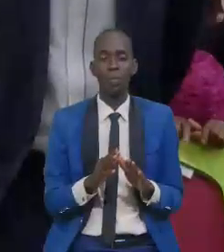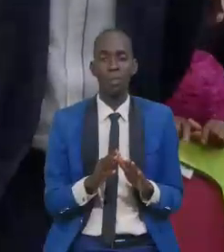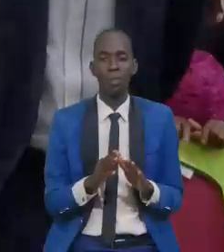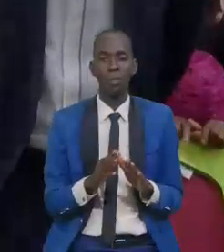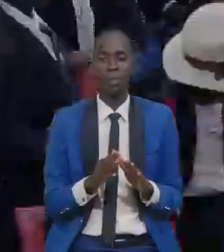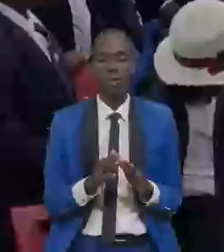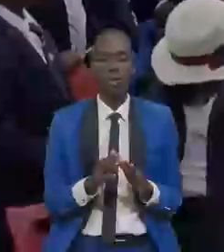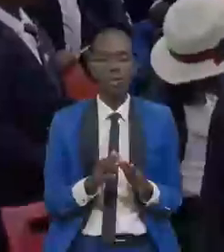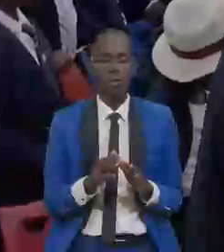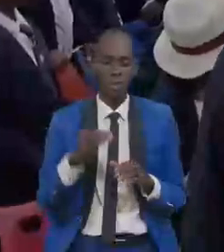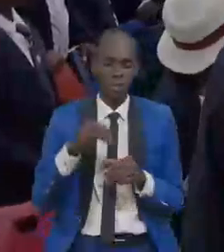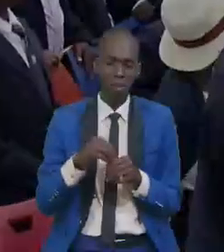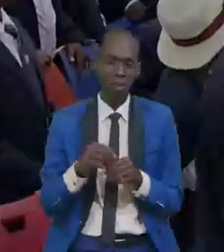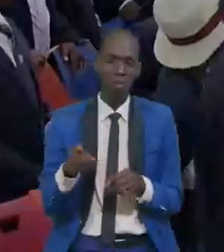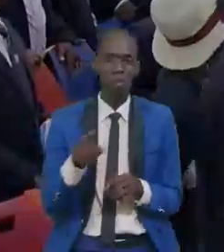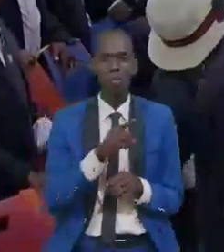within you,